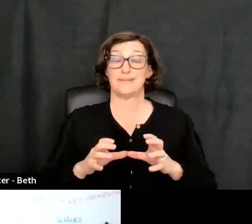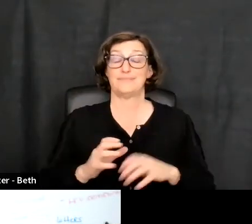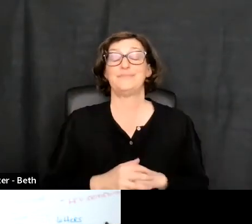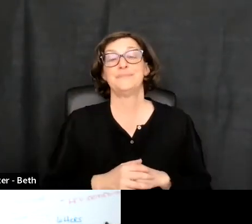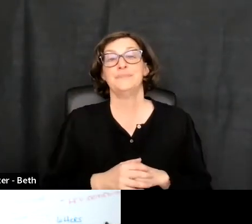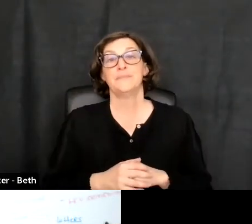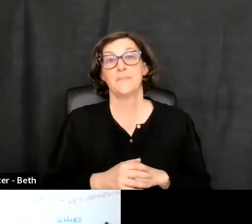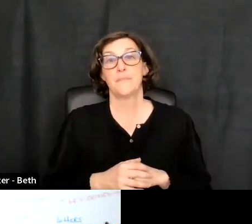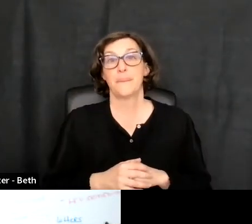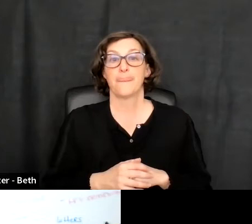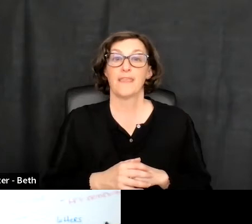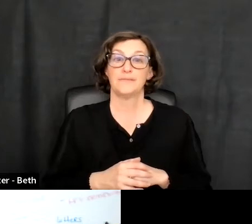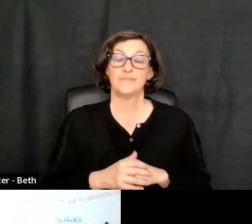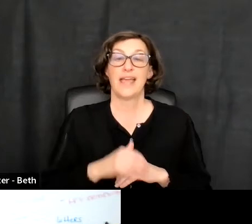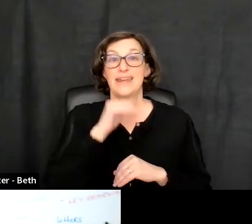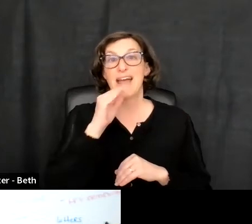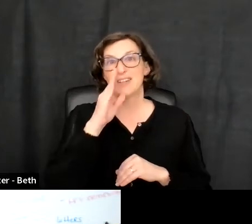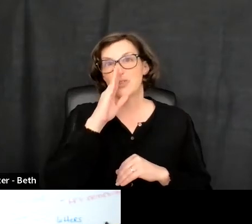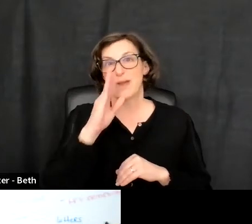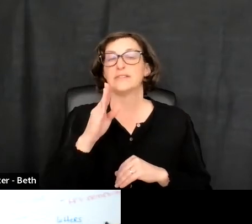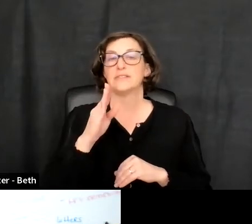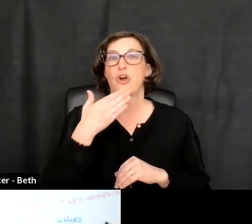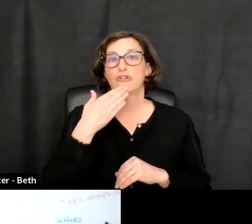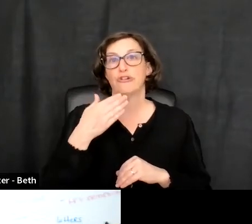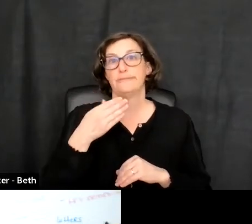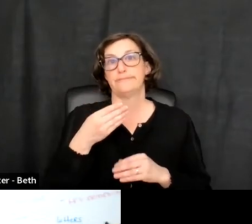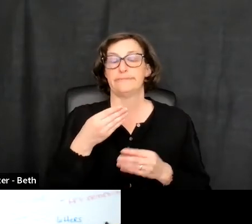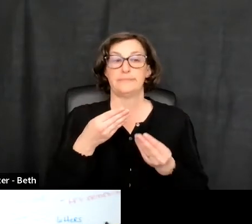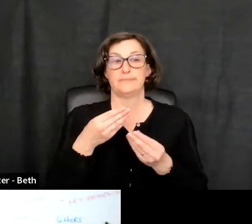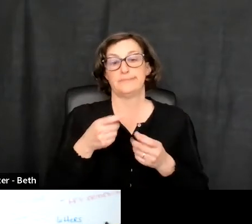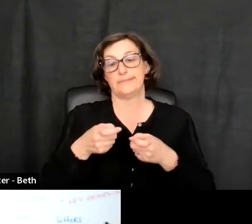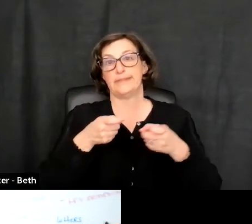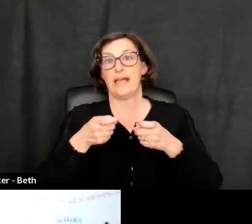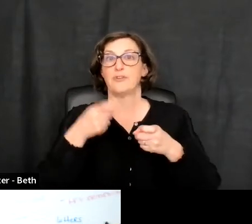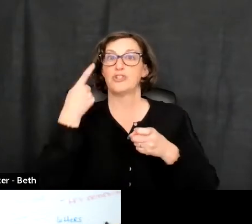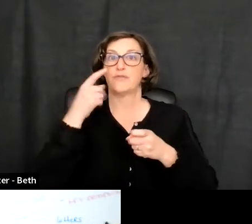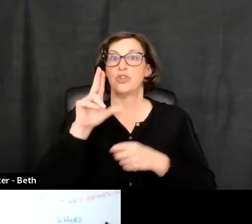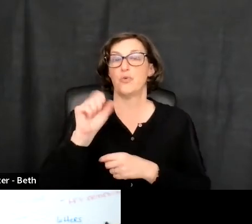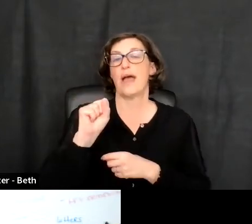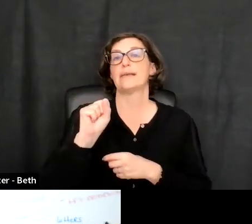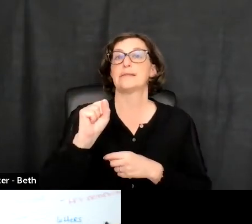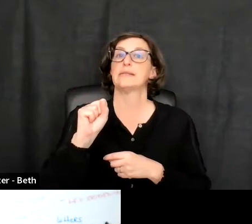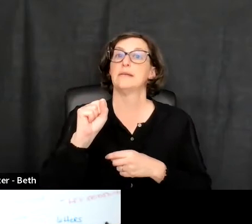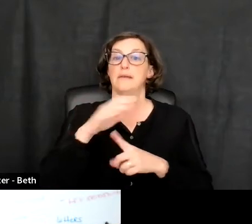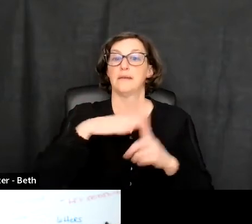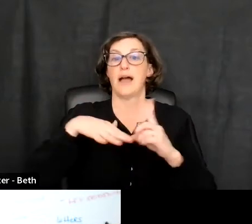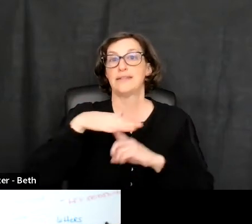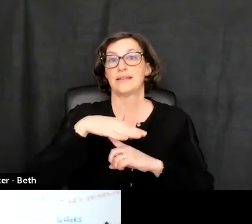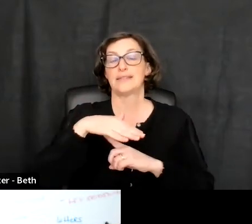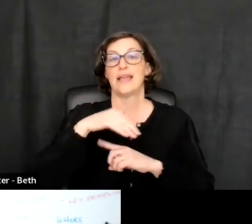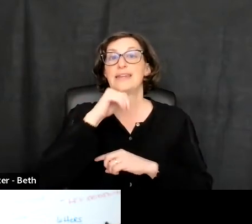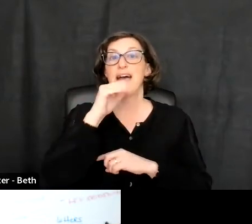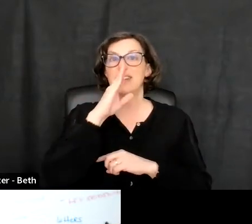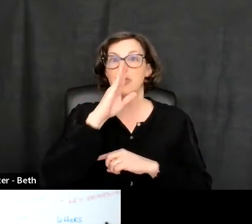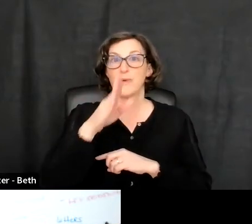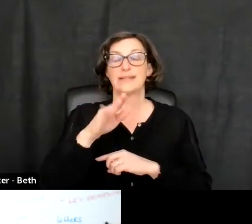And you know, indirects are a really good leverage in the US context. And indirects are basically money that the institution